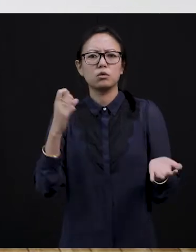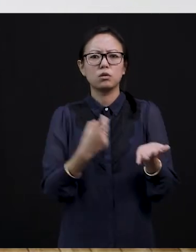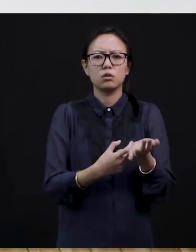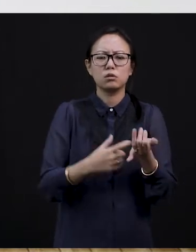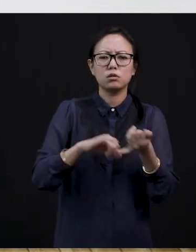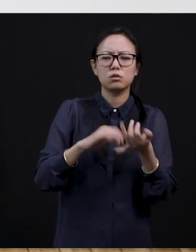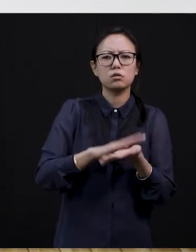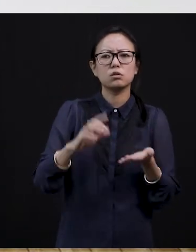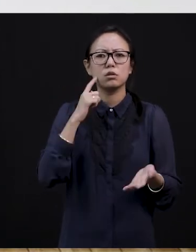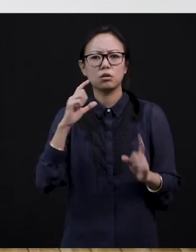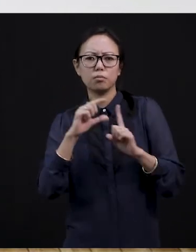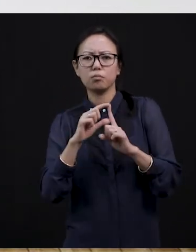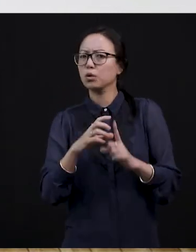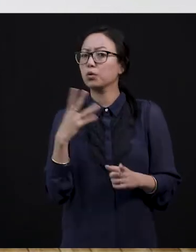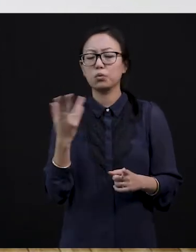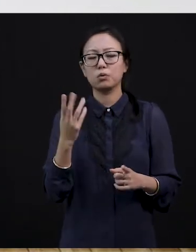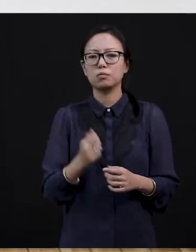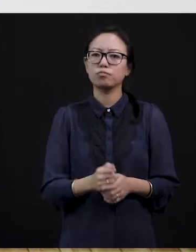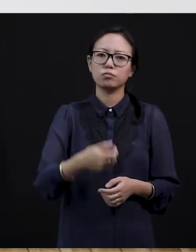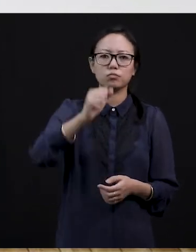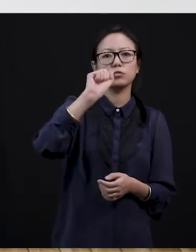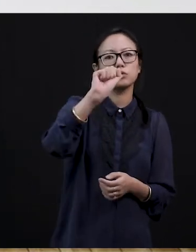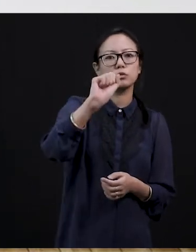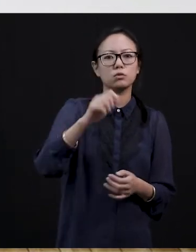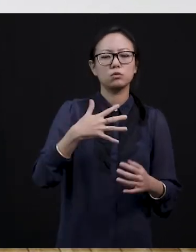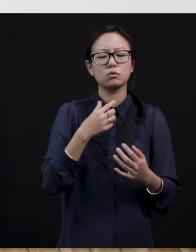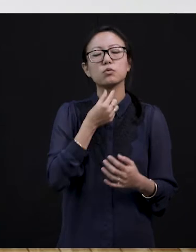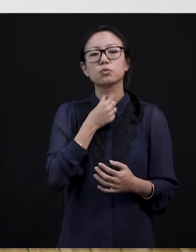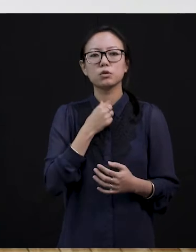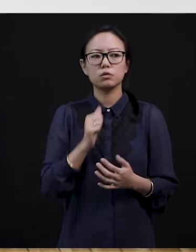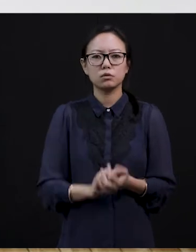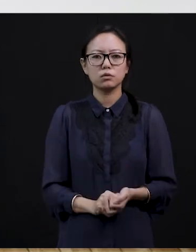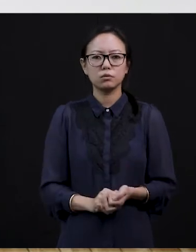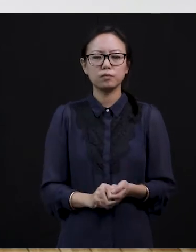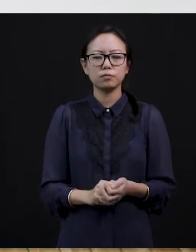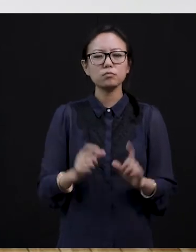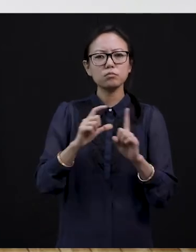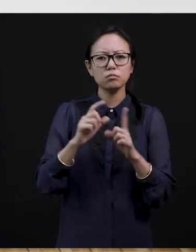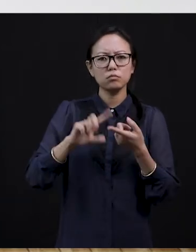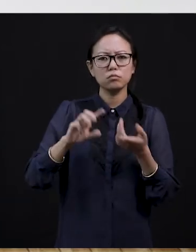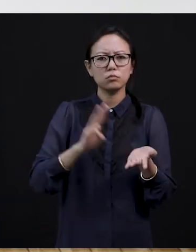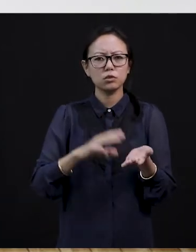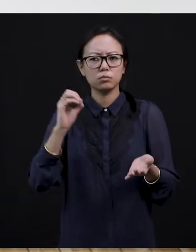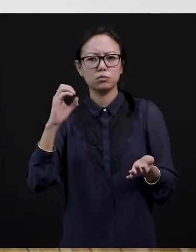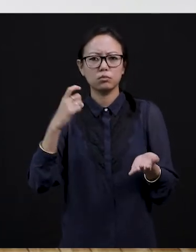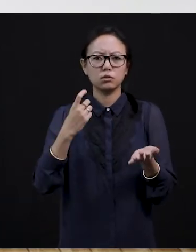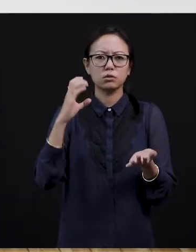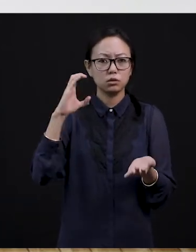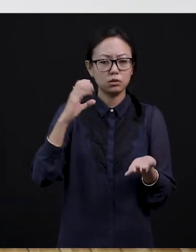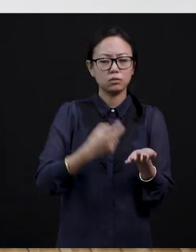free. So that's what democracy gives us. And the people who are living in a democratic government